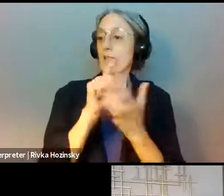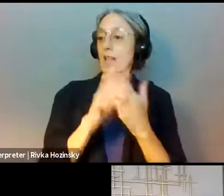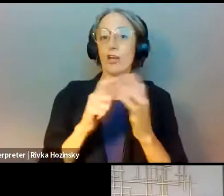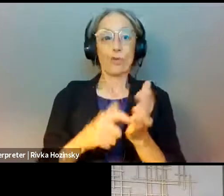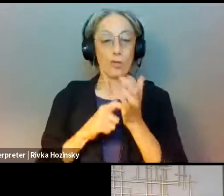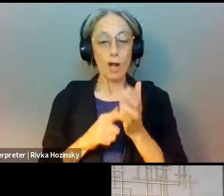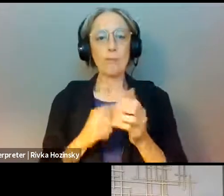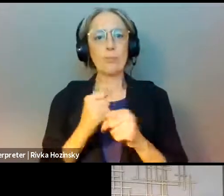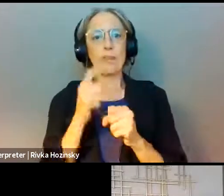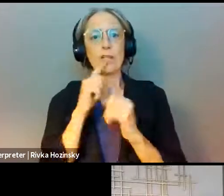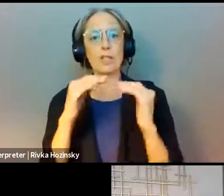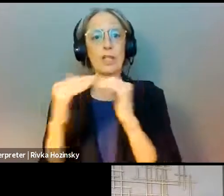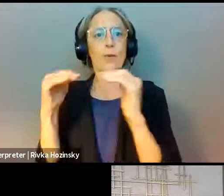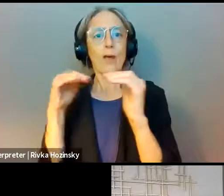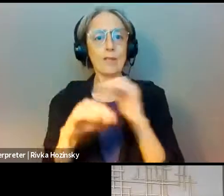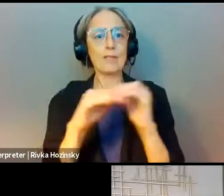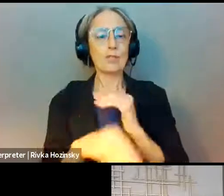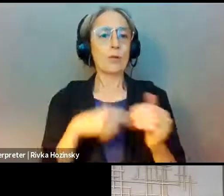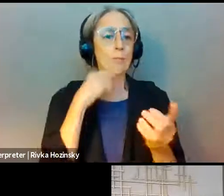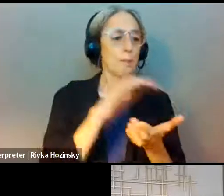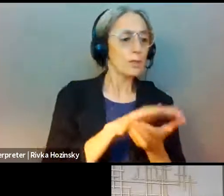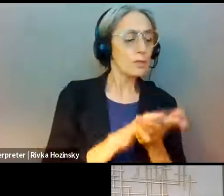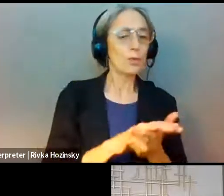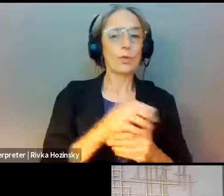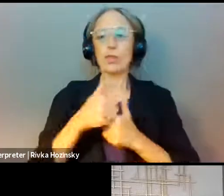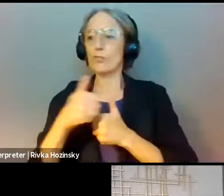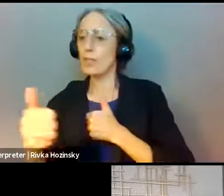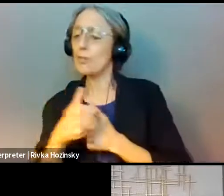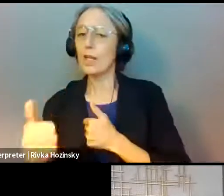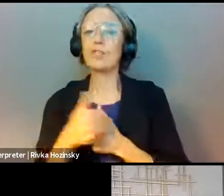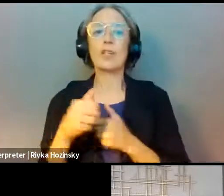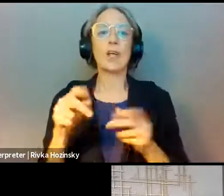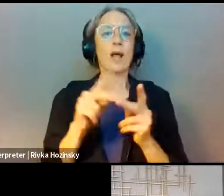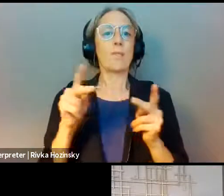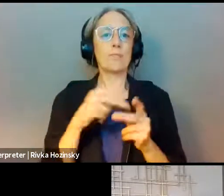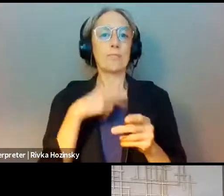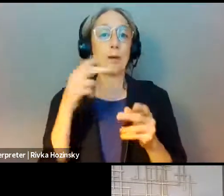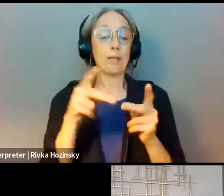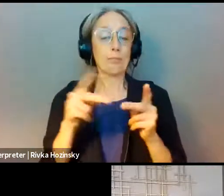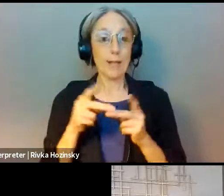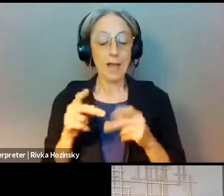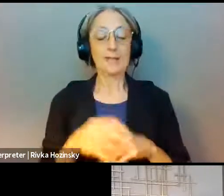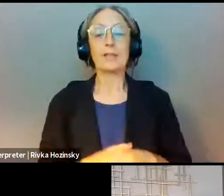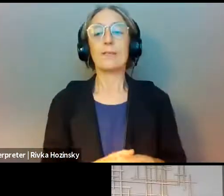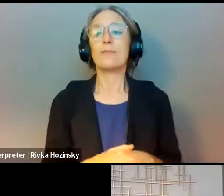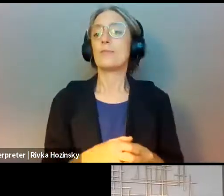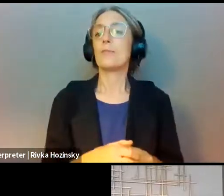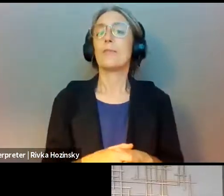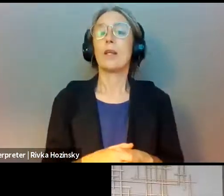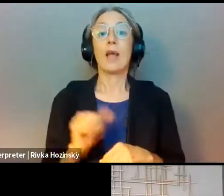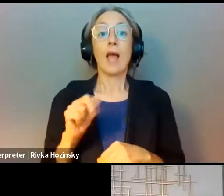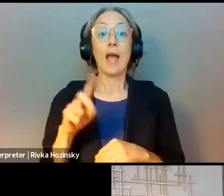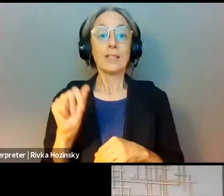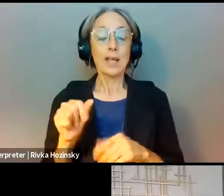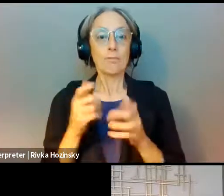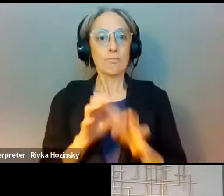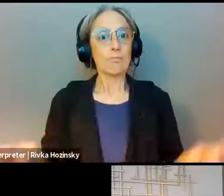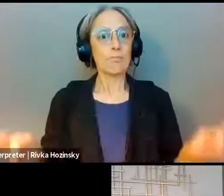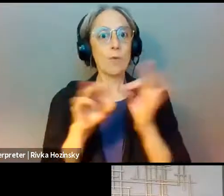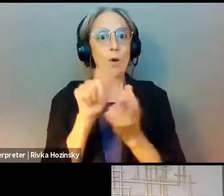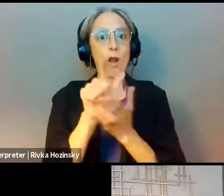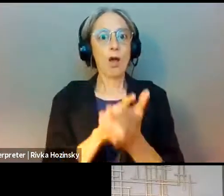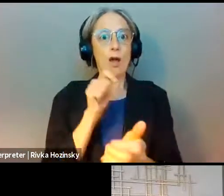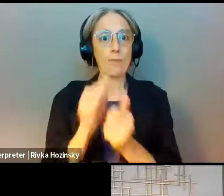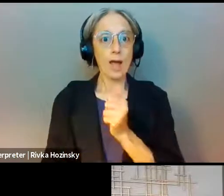schools, public transport, and public places. The ADA was a landmark piece of legislation, but the intervening